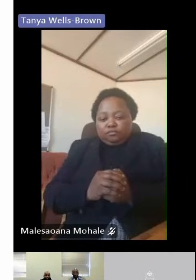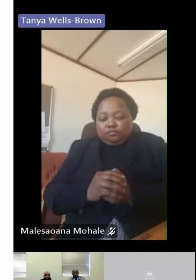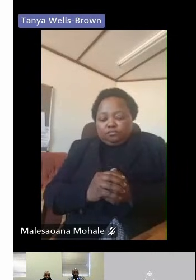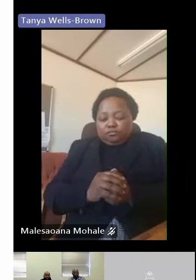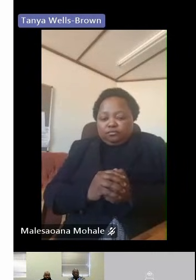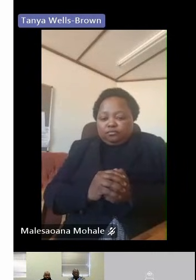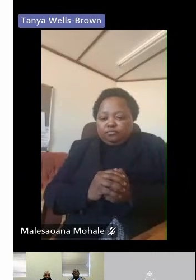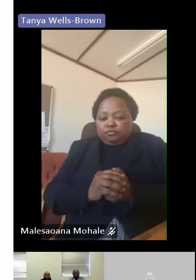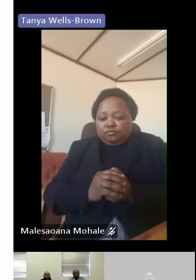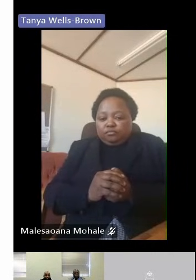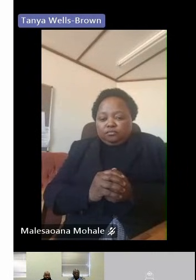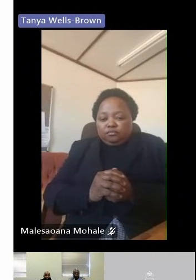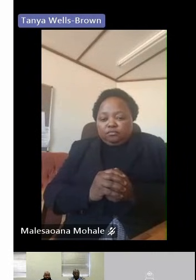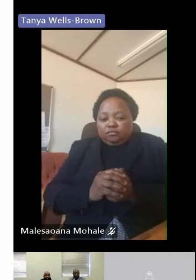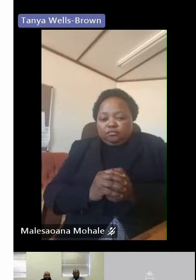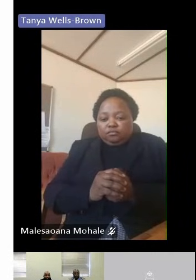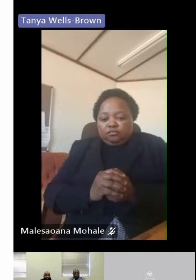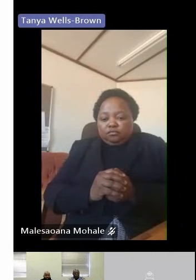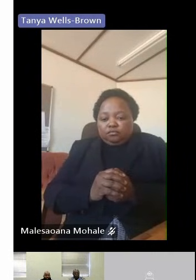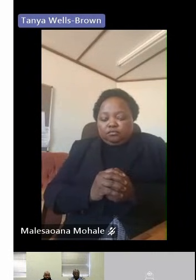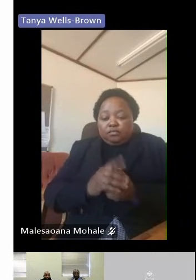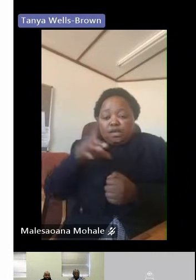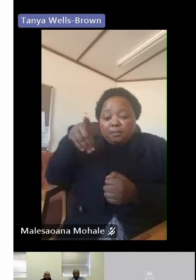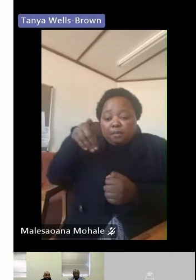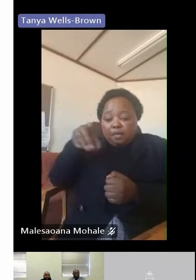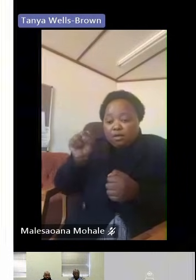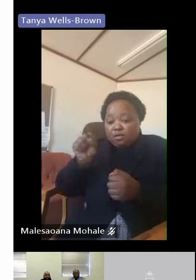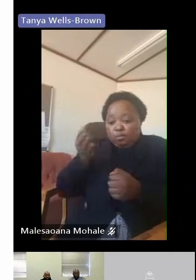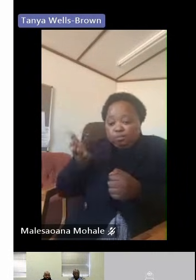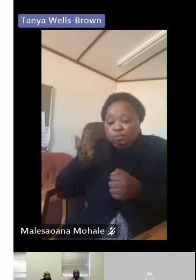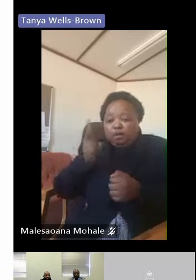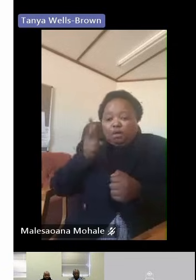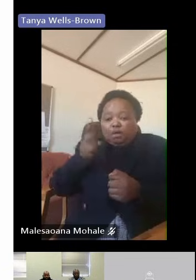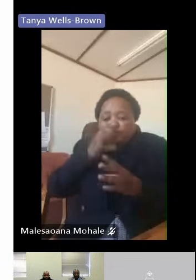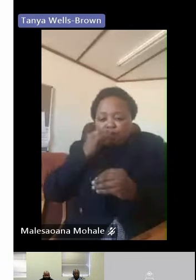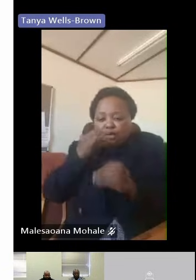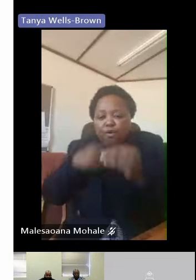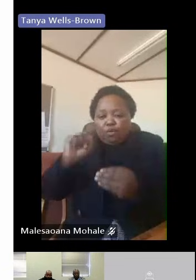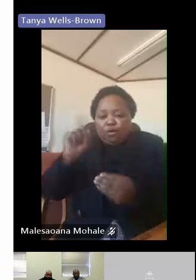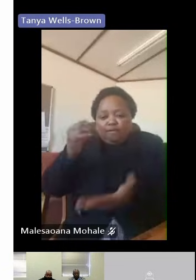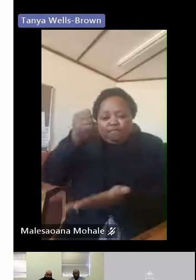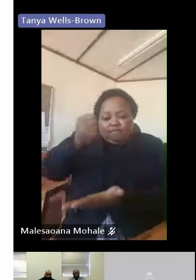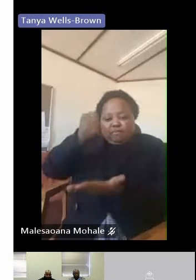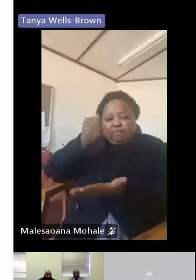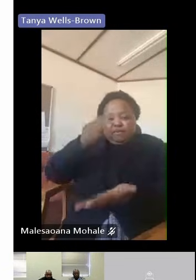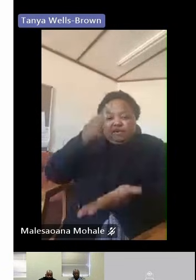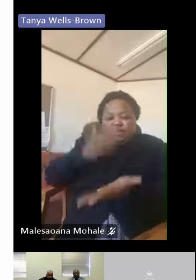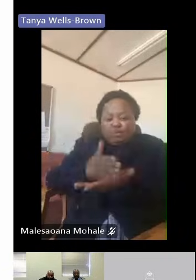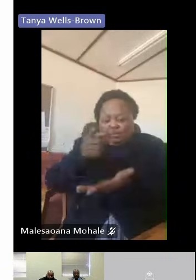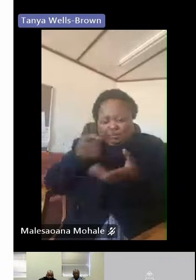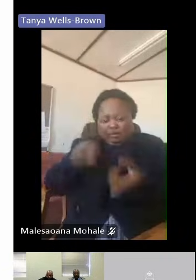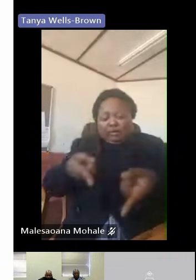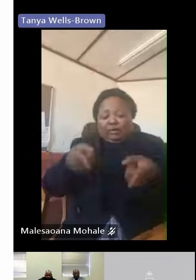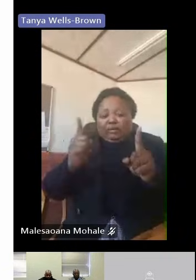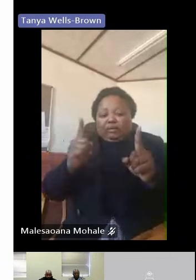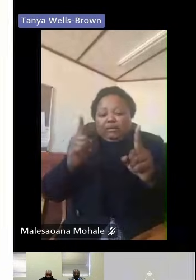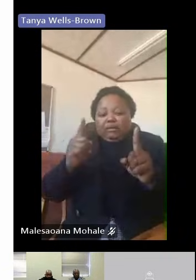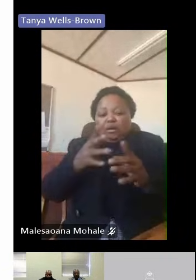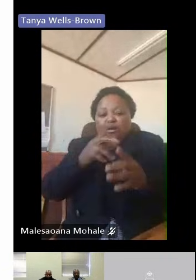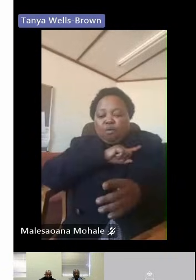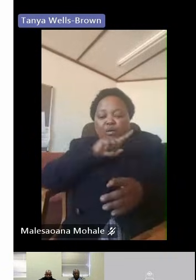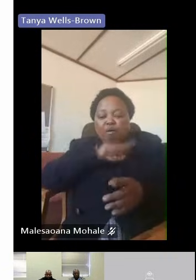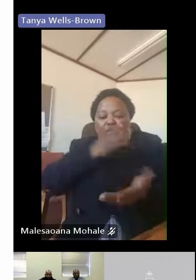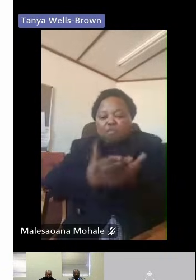Principal Secretary also mentioned funding. Absolutely critical, and it's not uncommon for funding that follows a